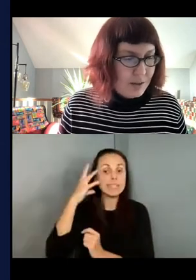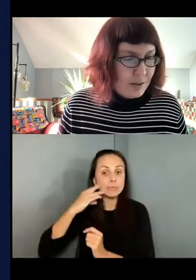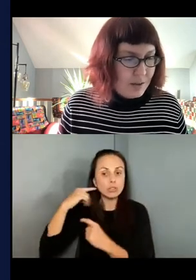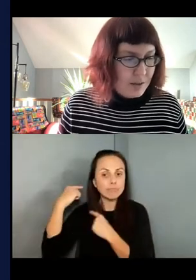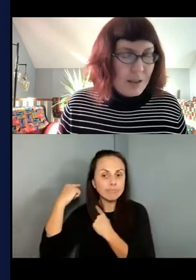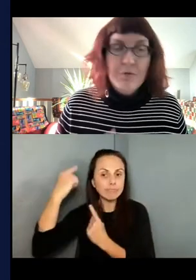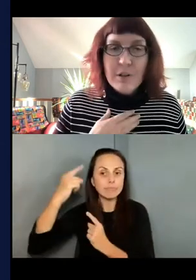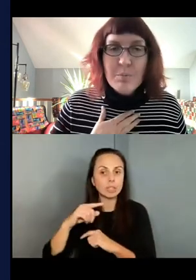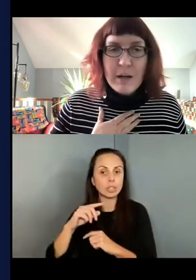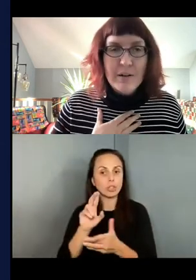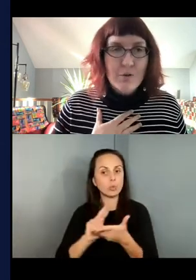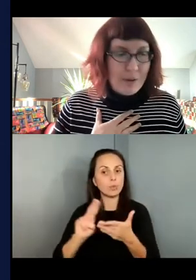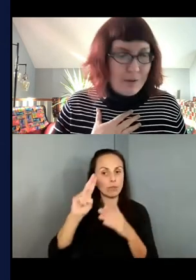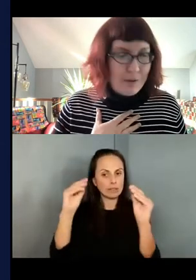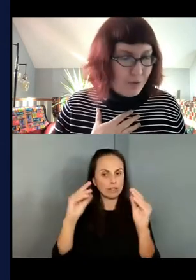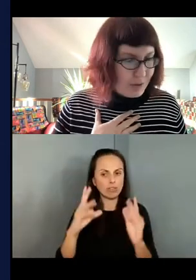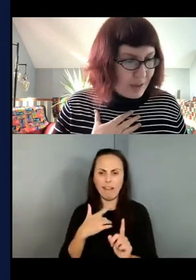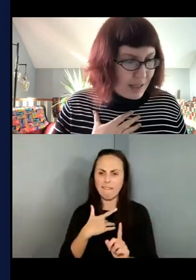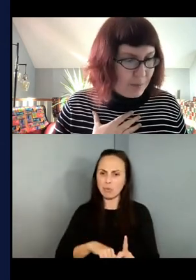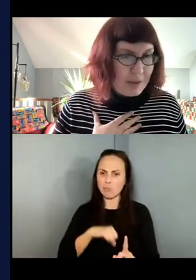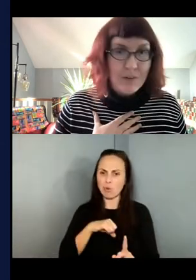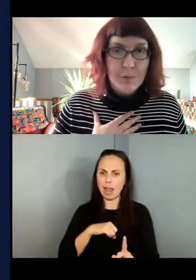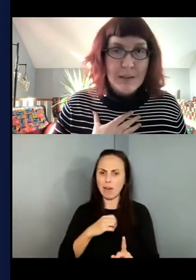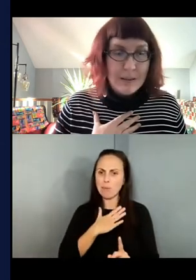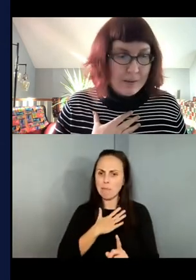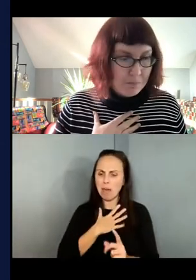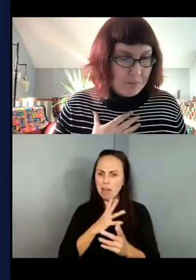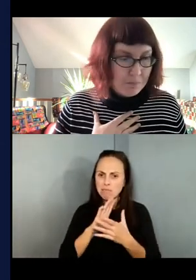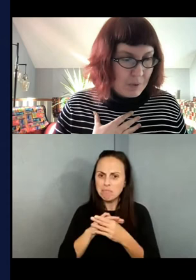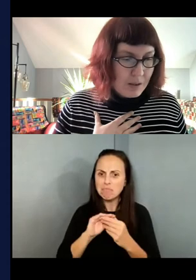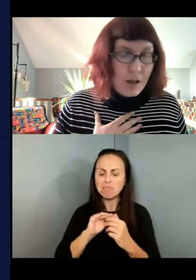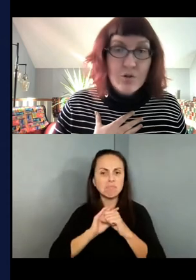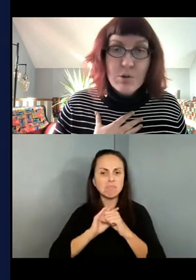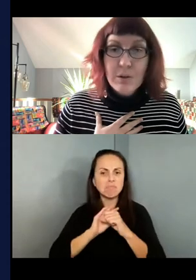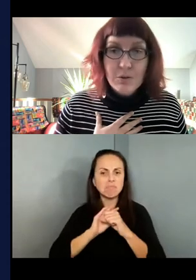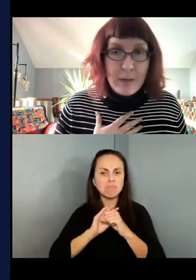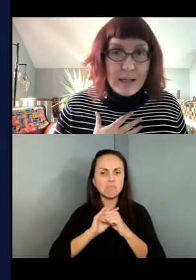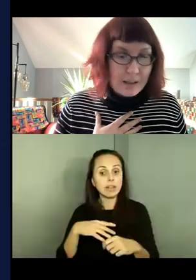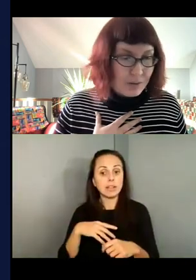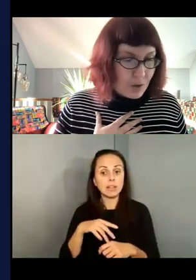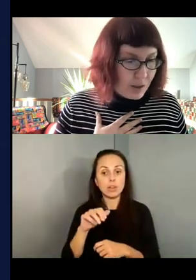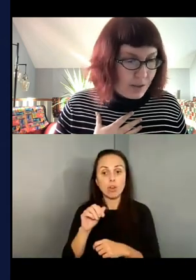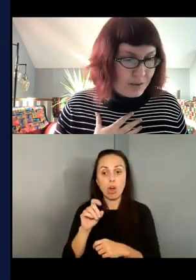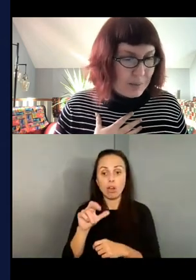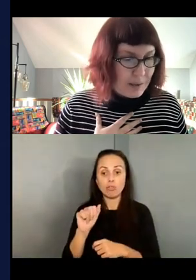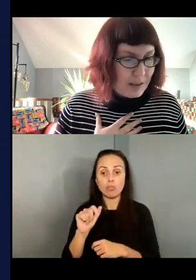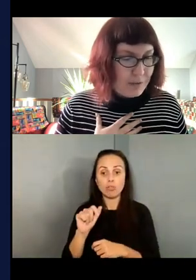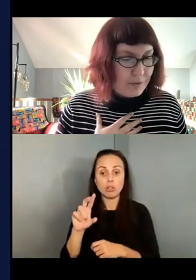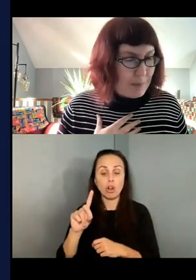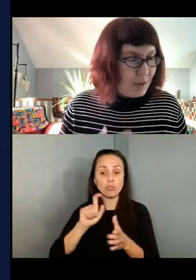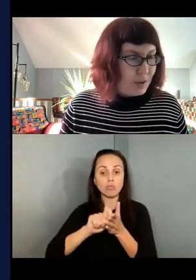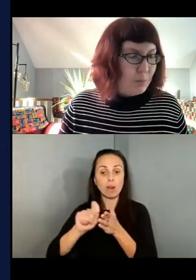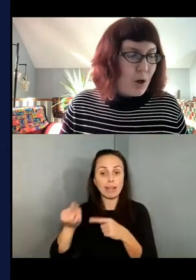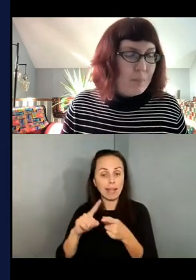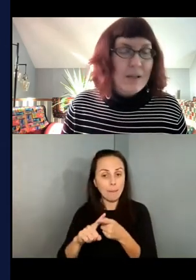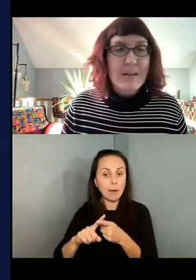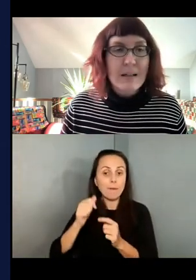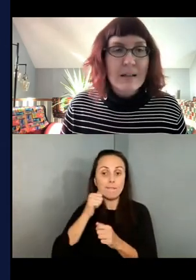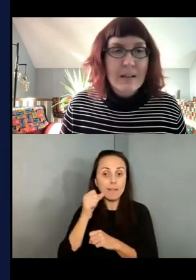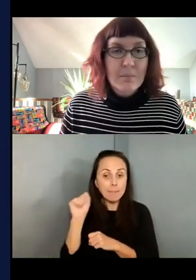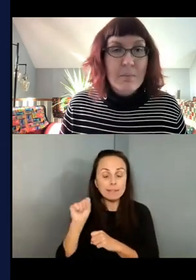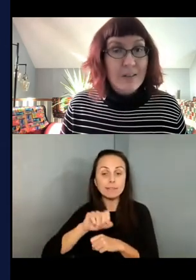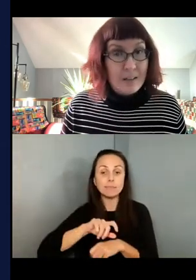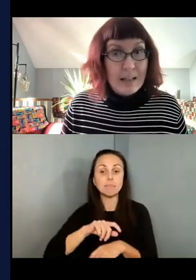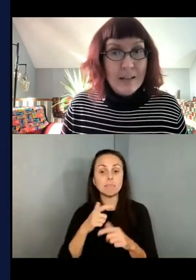educator, I'm very proud of my voice and my visibility. Audre Lorde's writings on disability and feminism taught me